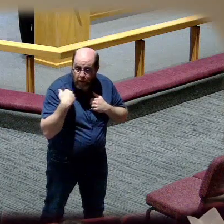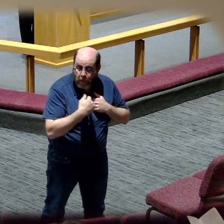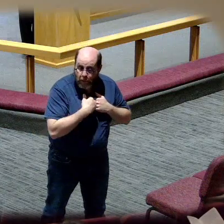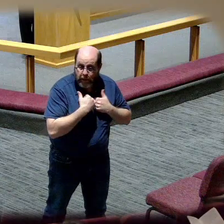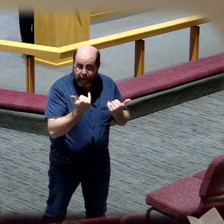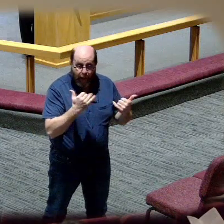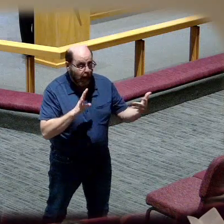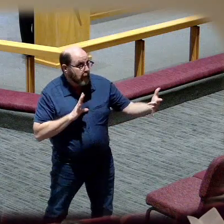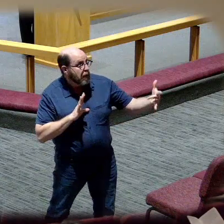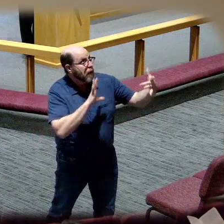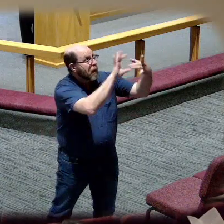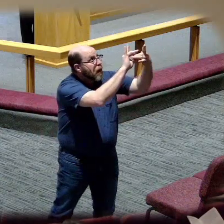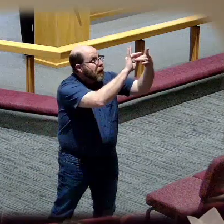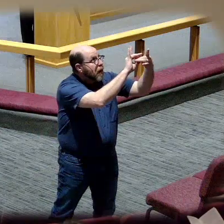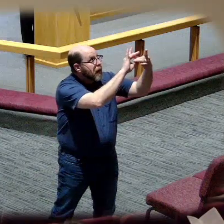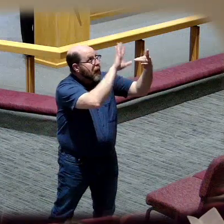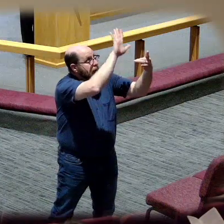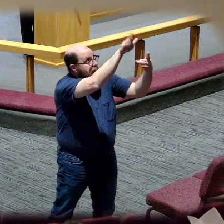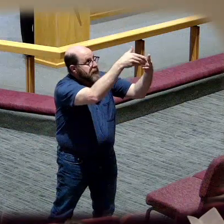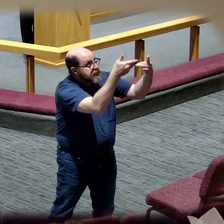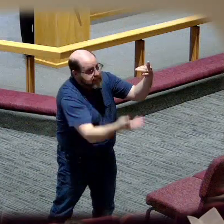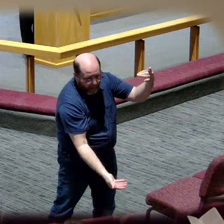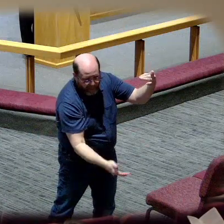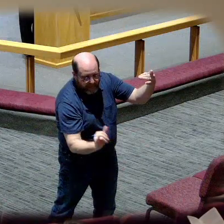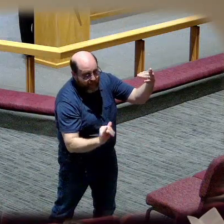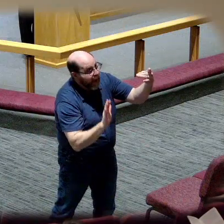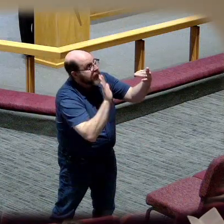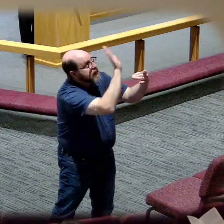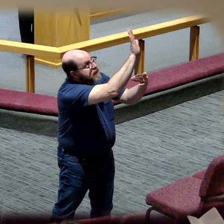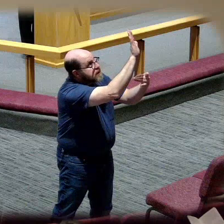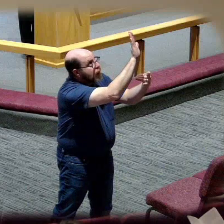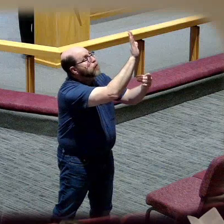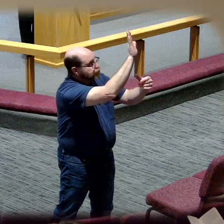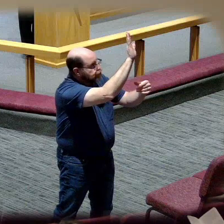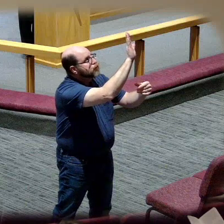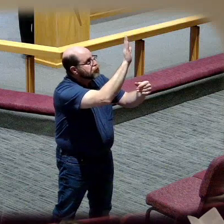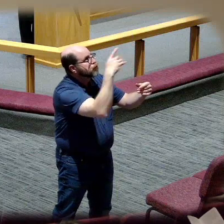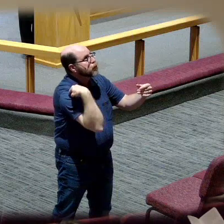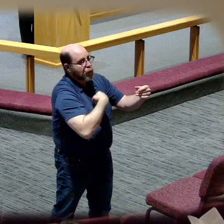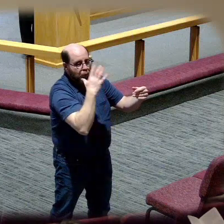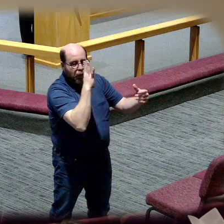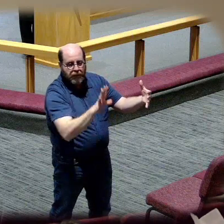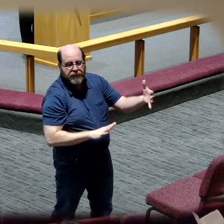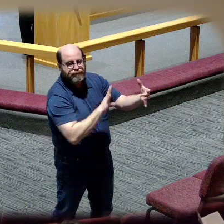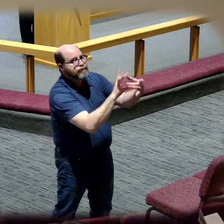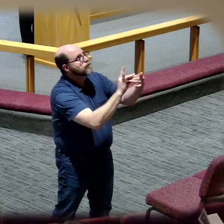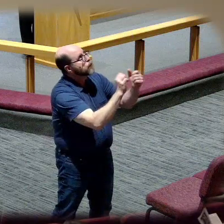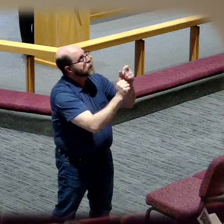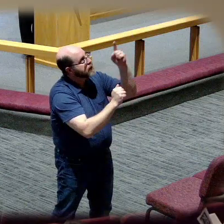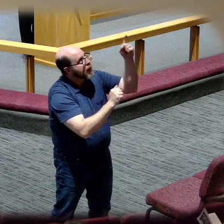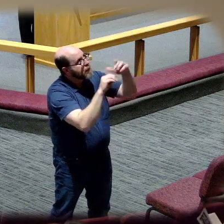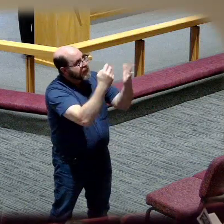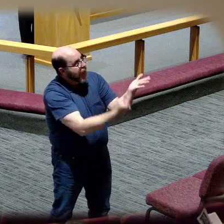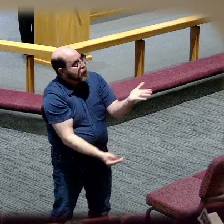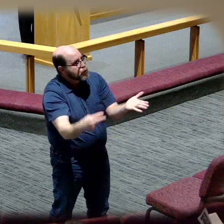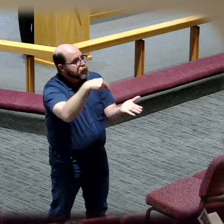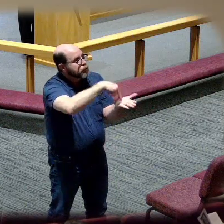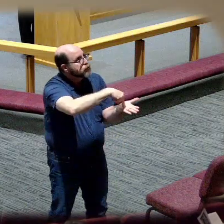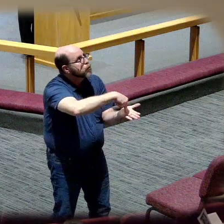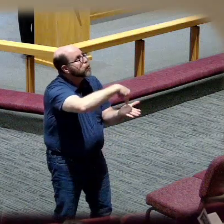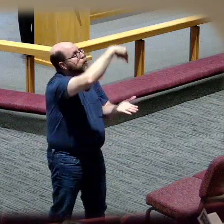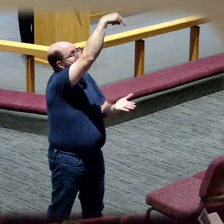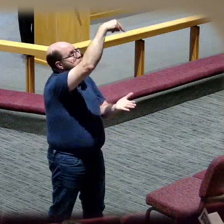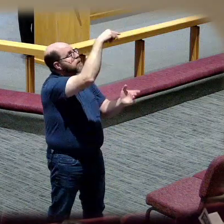been united with him in a death like his, we shall certainly be united with him in a resurrection like